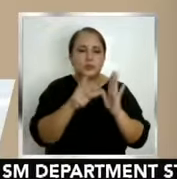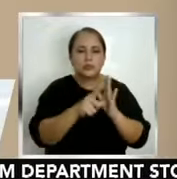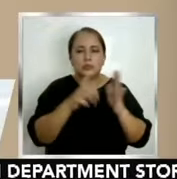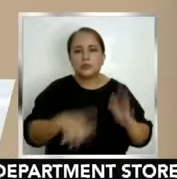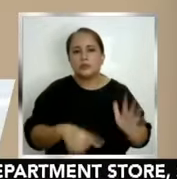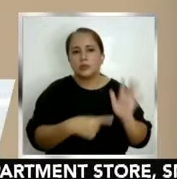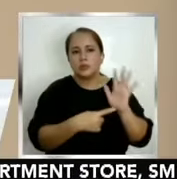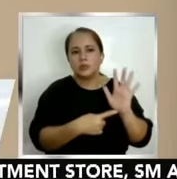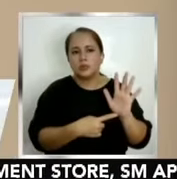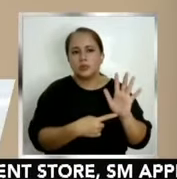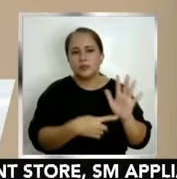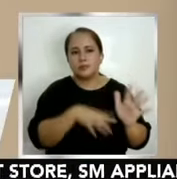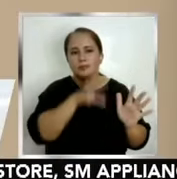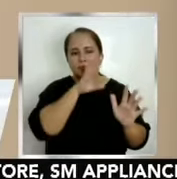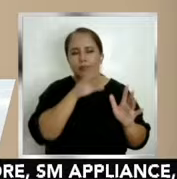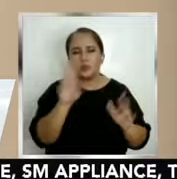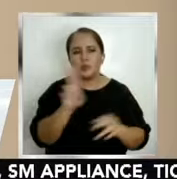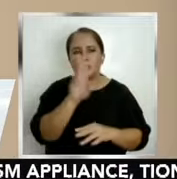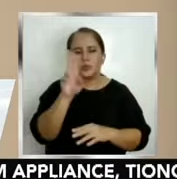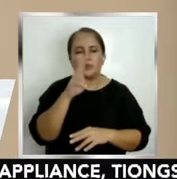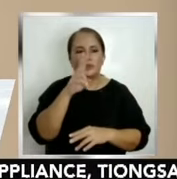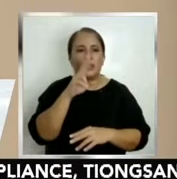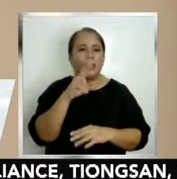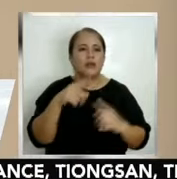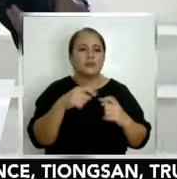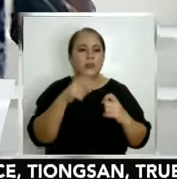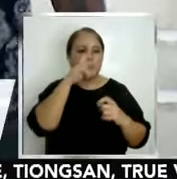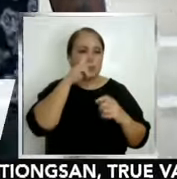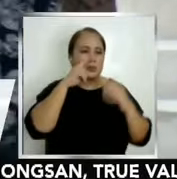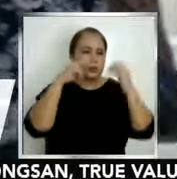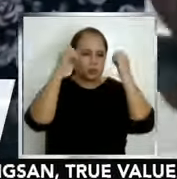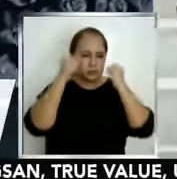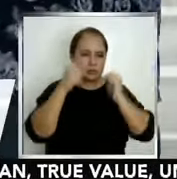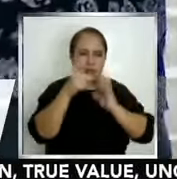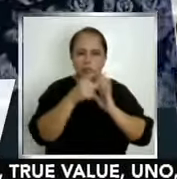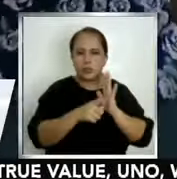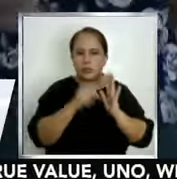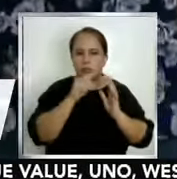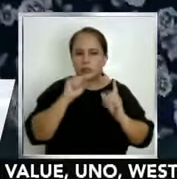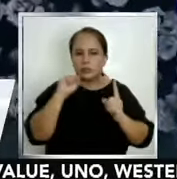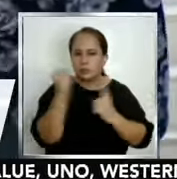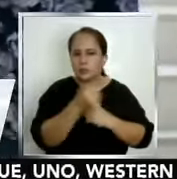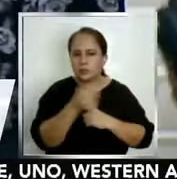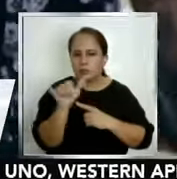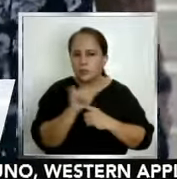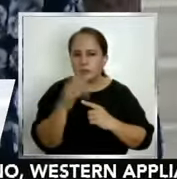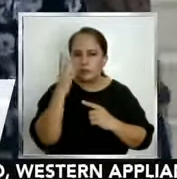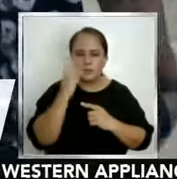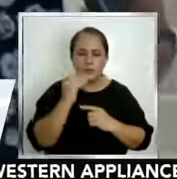pagkadesperado ang paggamit ng anti-terror law na hindi raw para sa mga sitwasyong tulad ng hinaharap ni Teves.